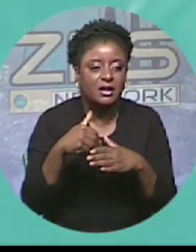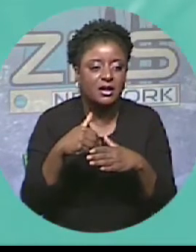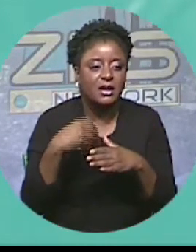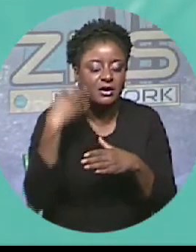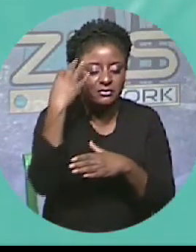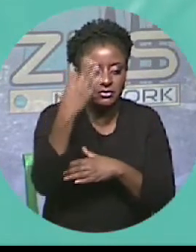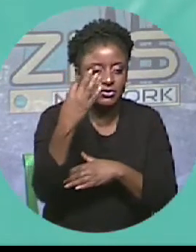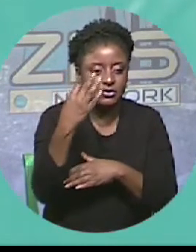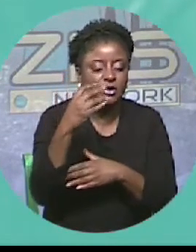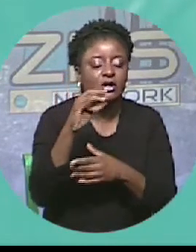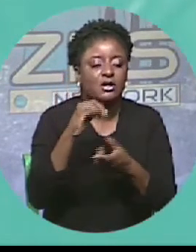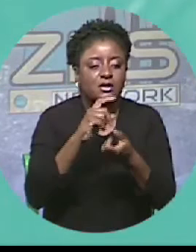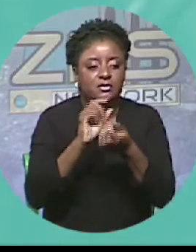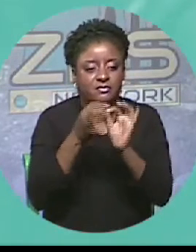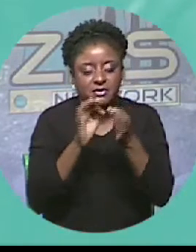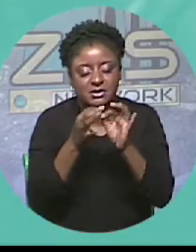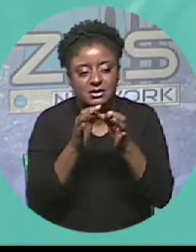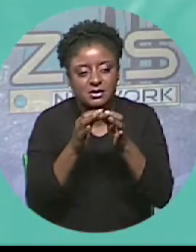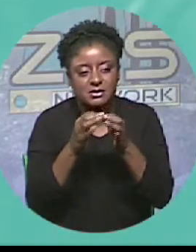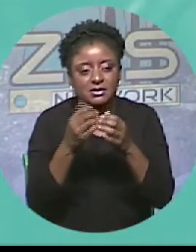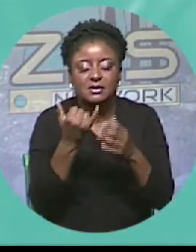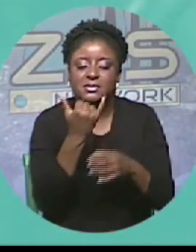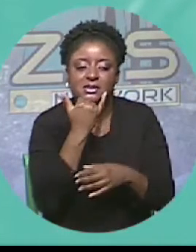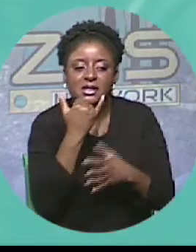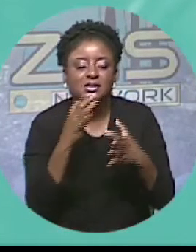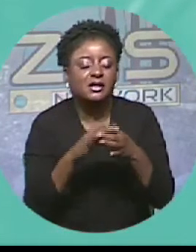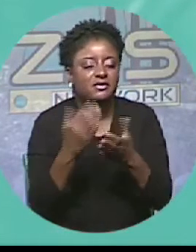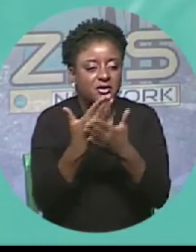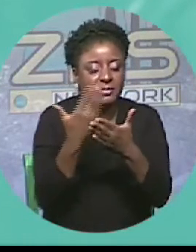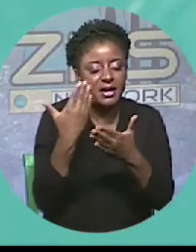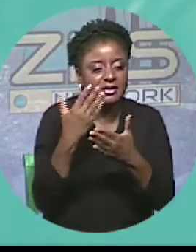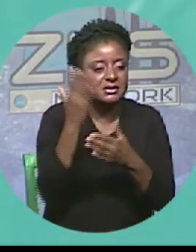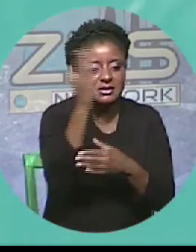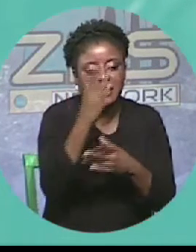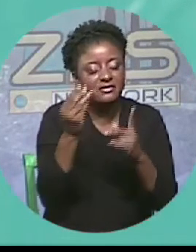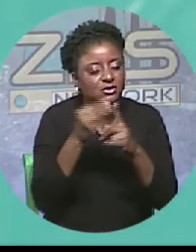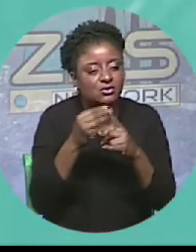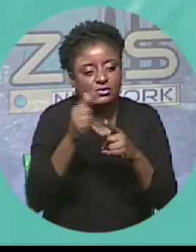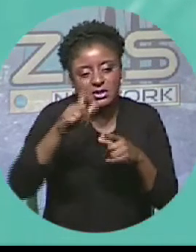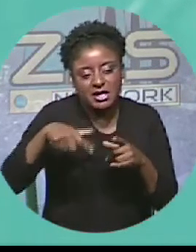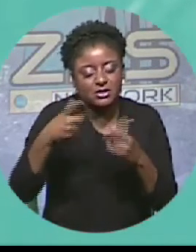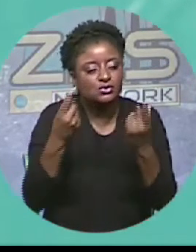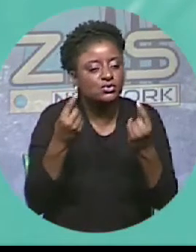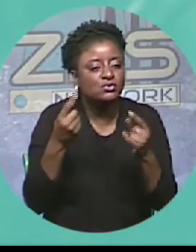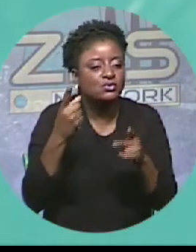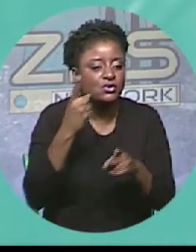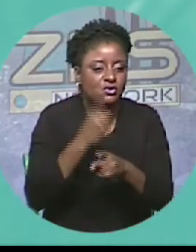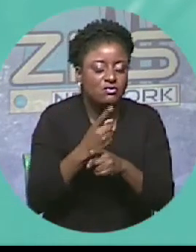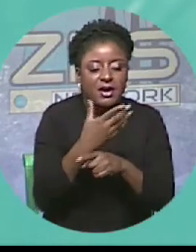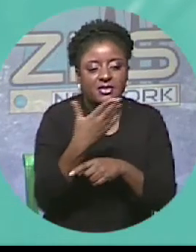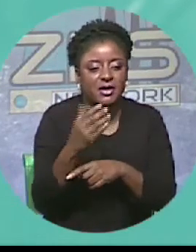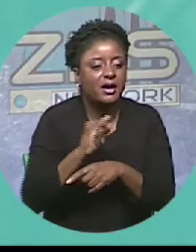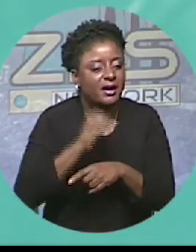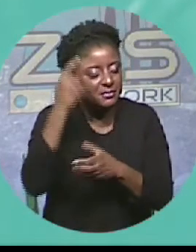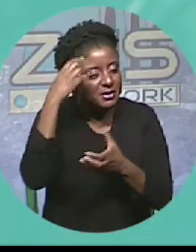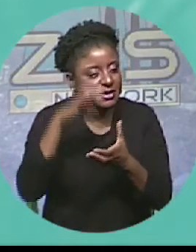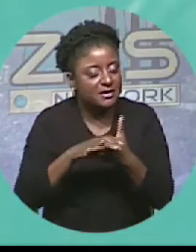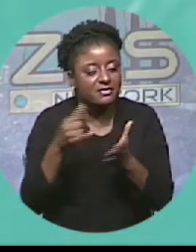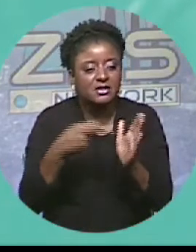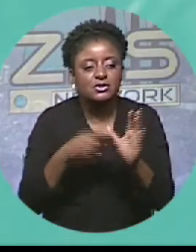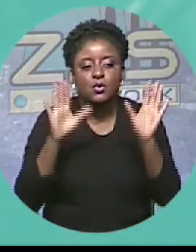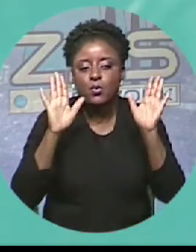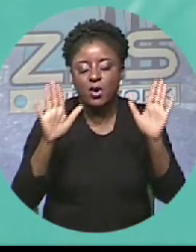the mistakes of our past. It's never too late to do the right thing. I believe this is a